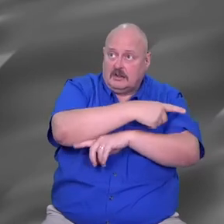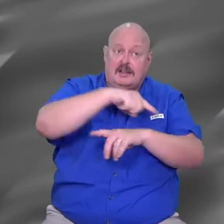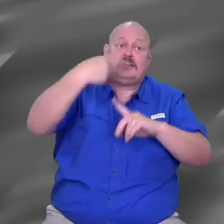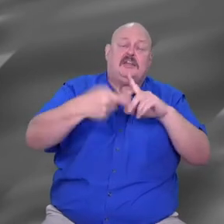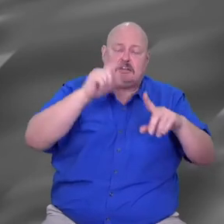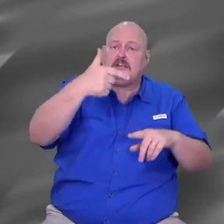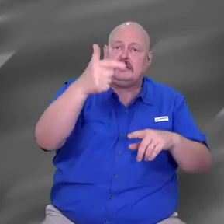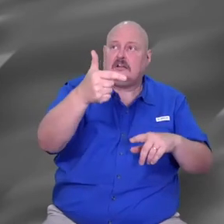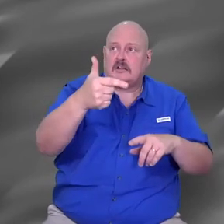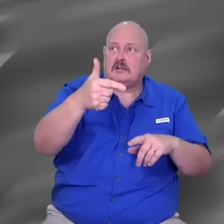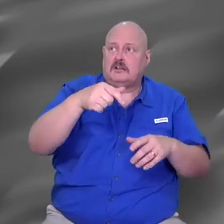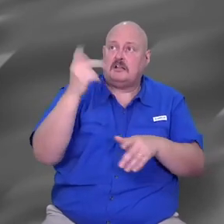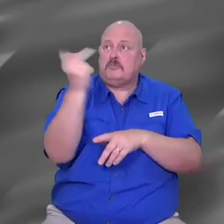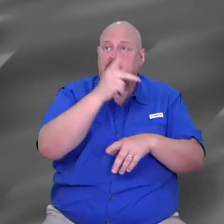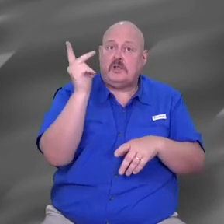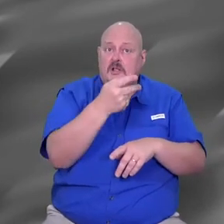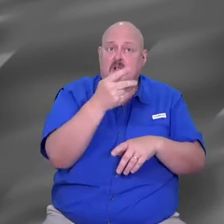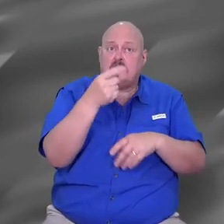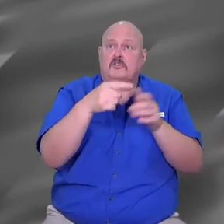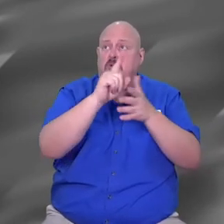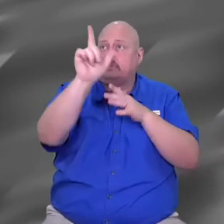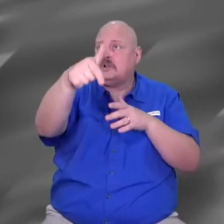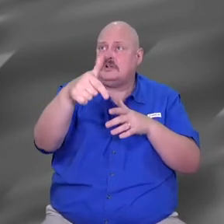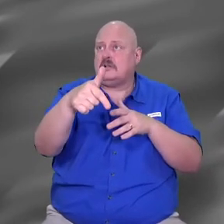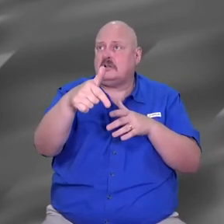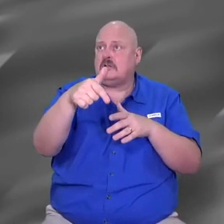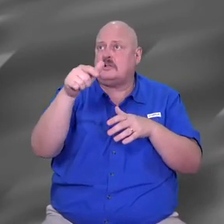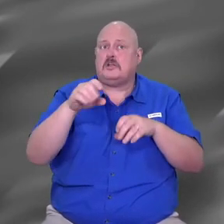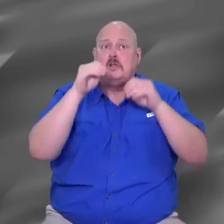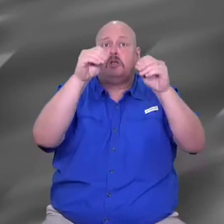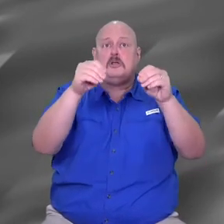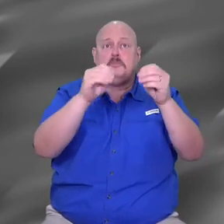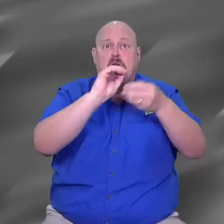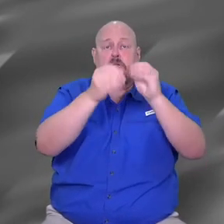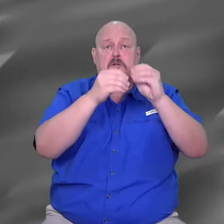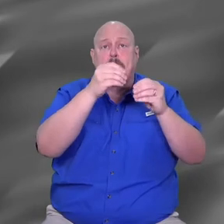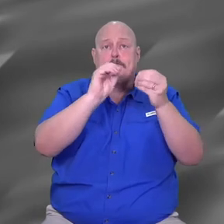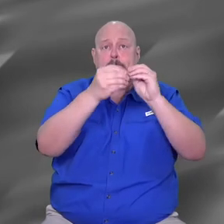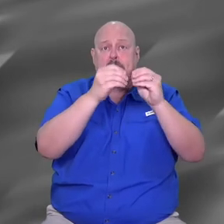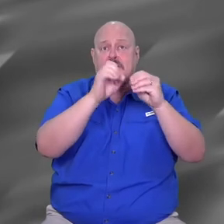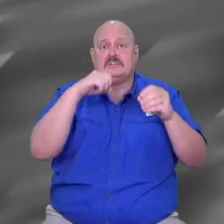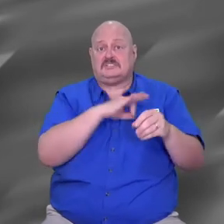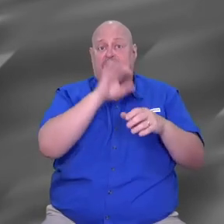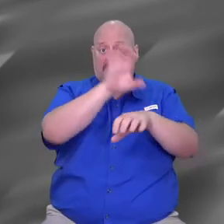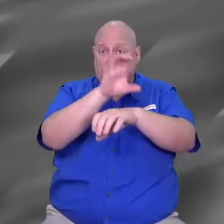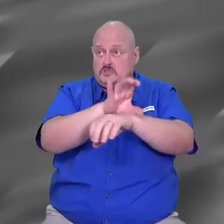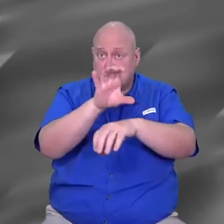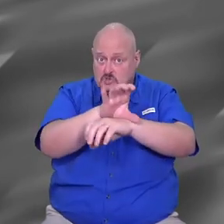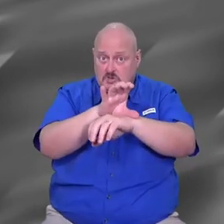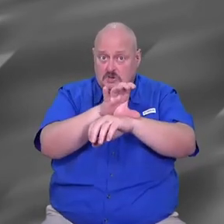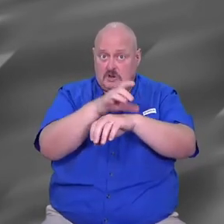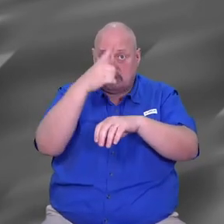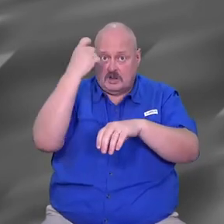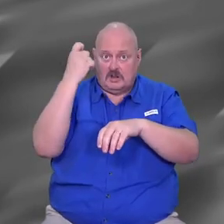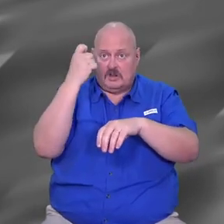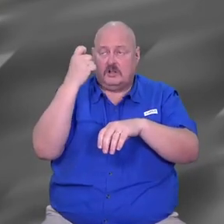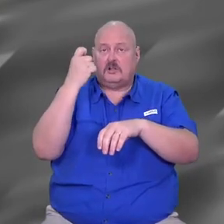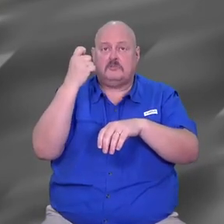day, and he kept coming back. A couple of weeks later, they put him on the maintenance staff at the church because he was